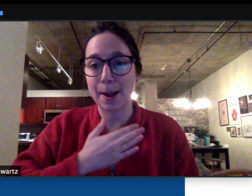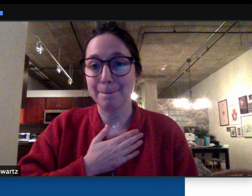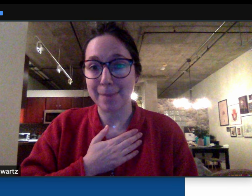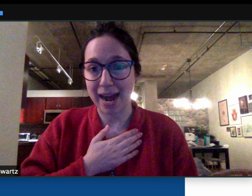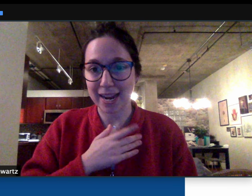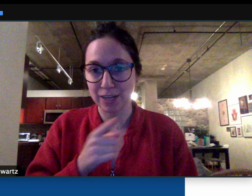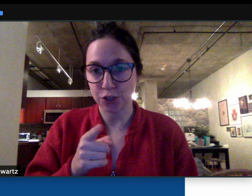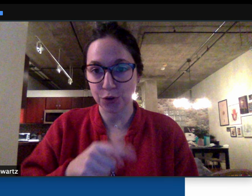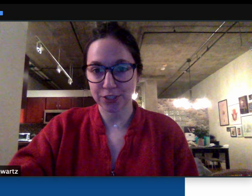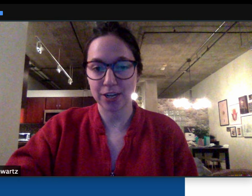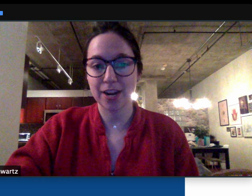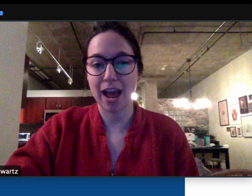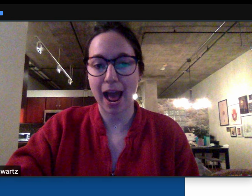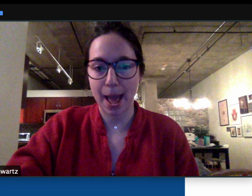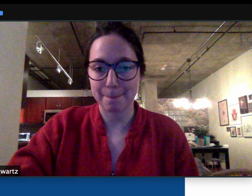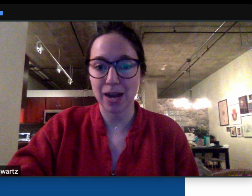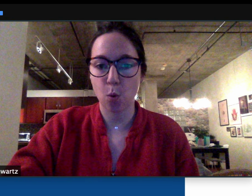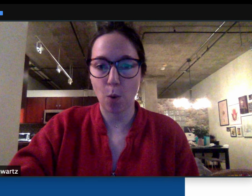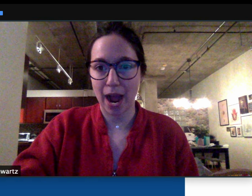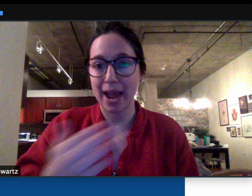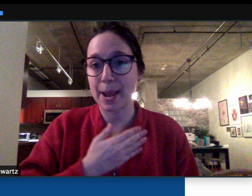M-Y, my, your turn.